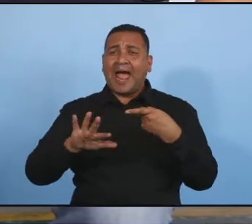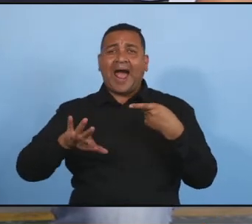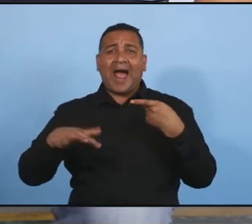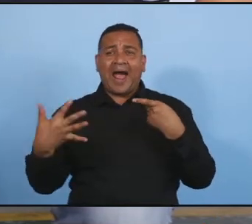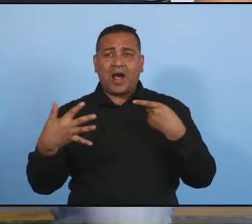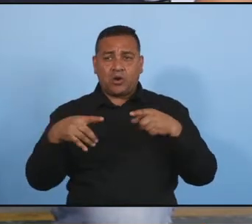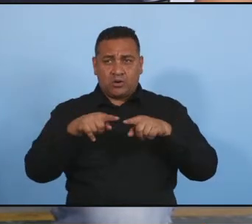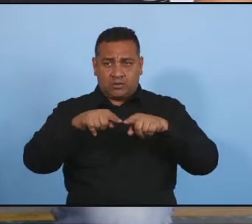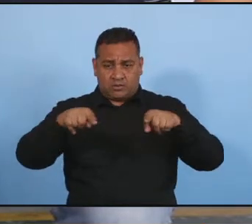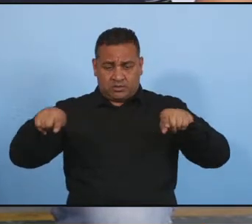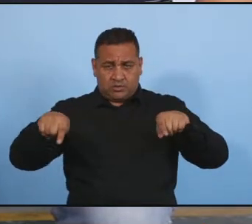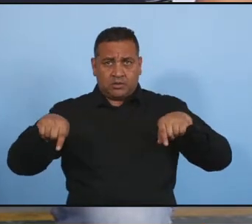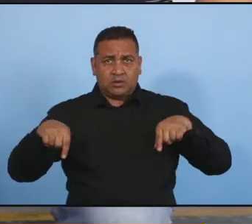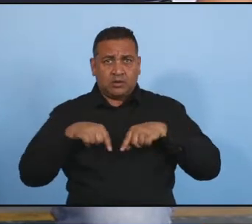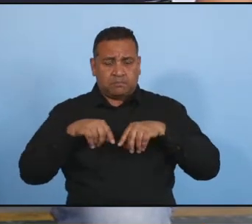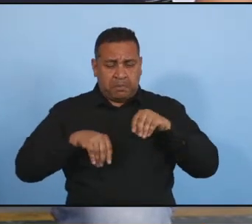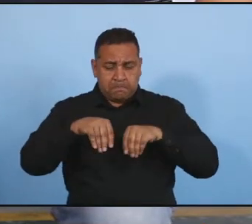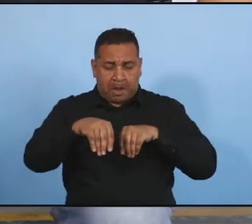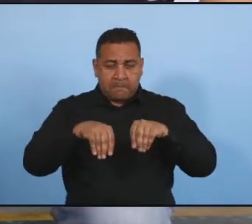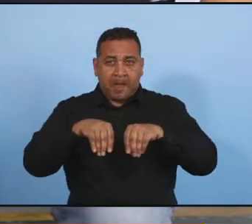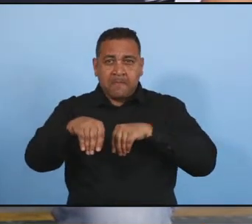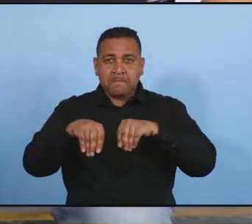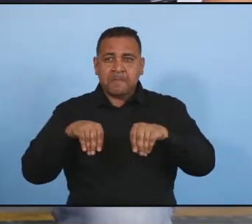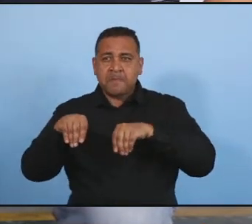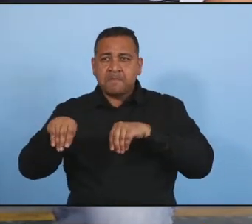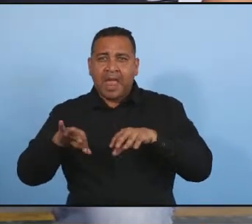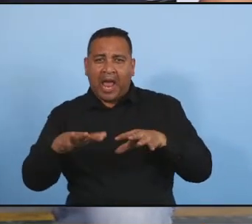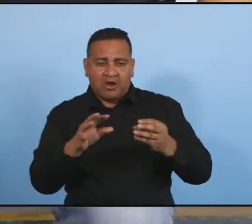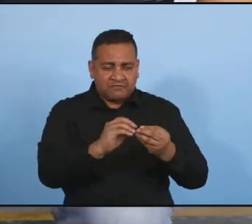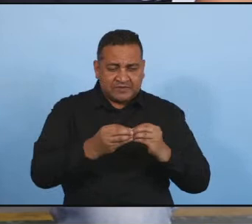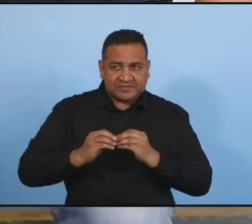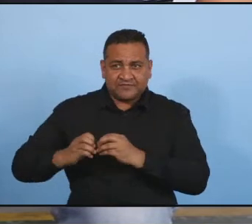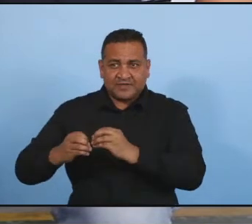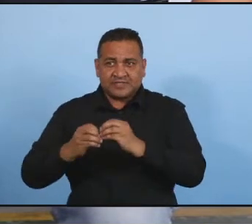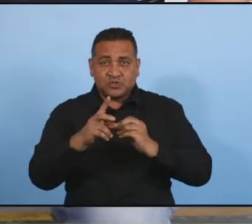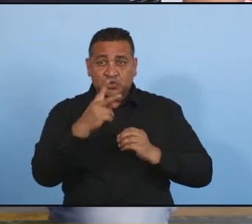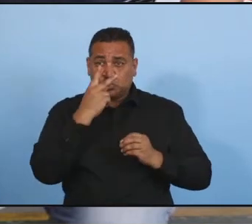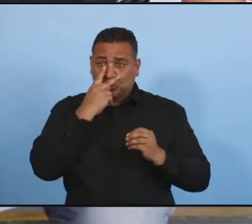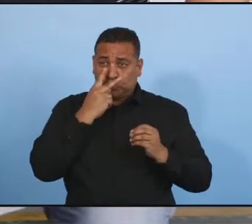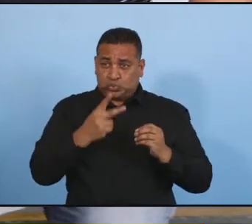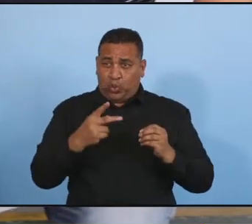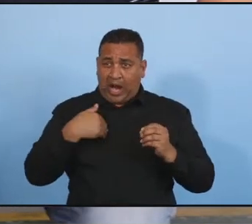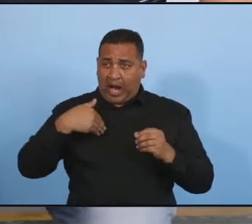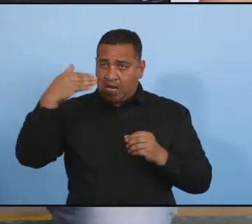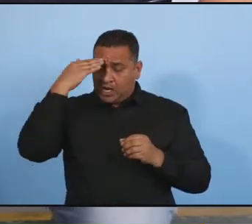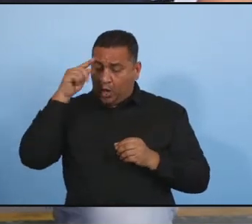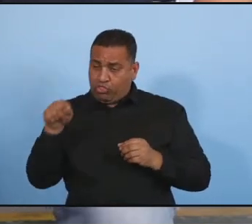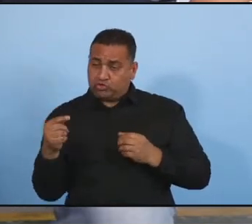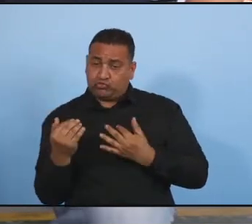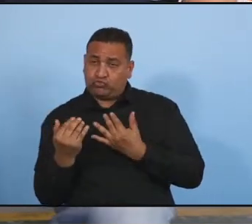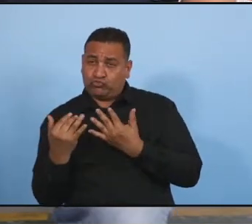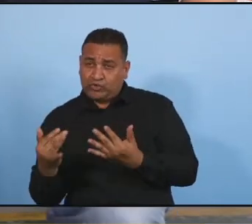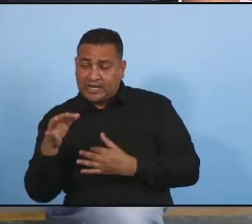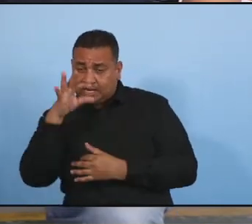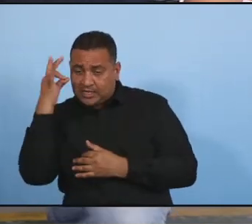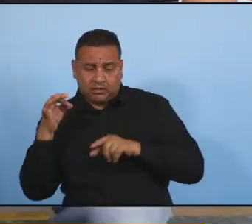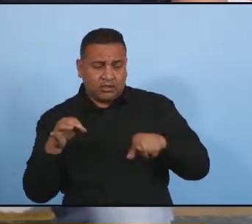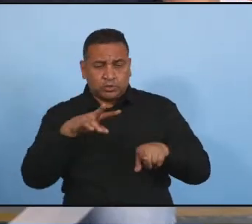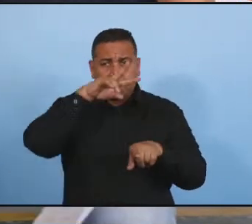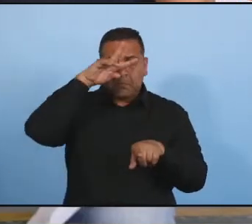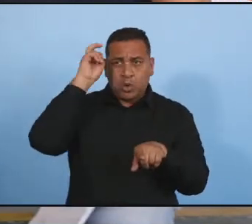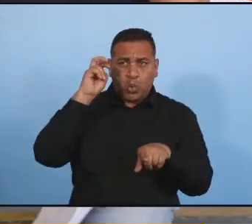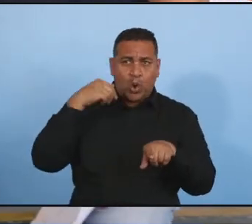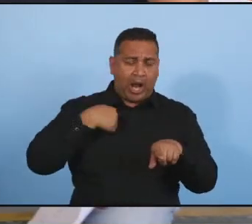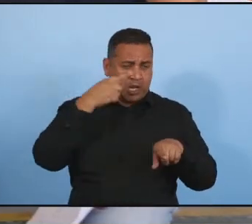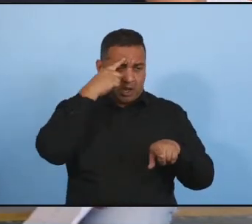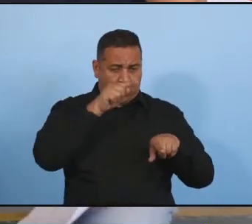I've seen one, but you know, I know the one thing is green, and that's it. If we stick to green,